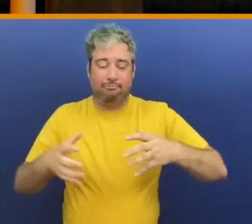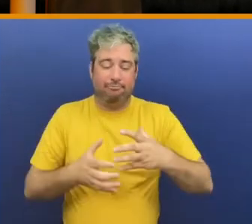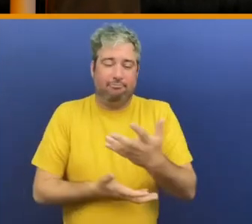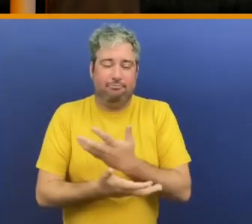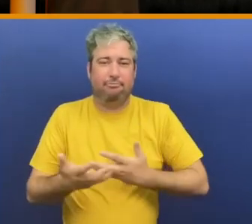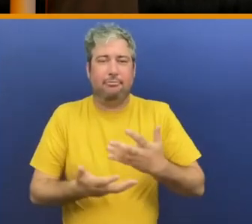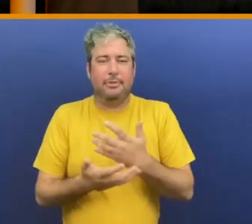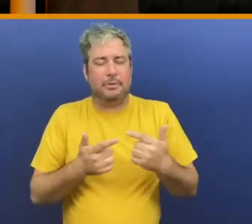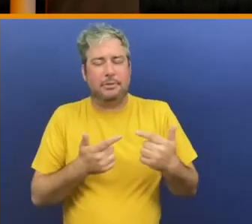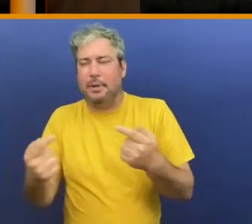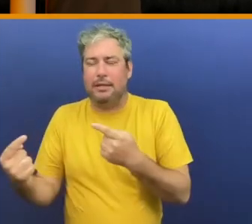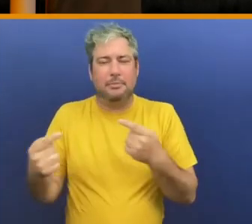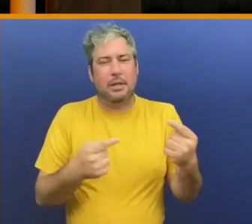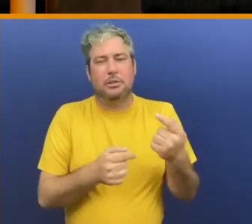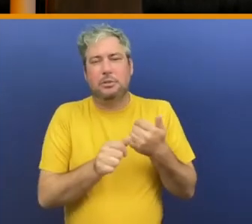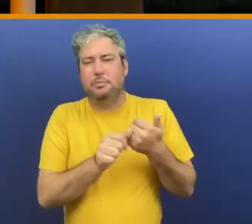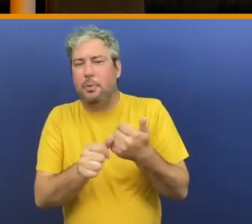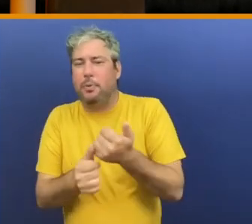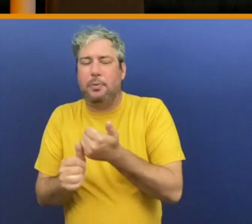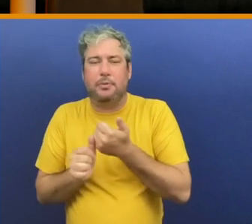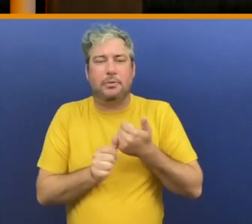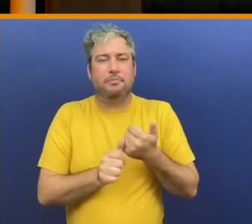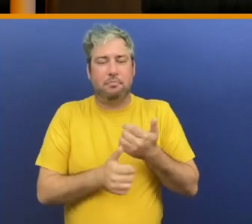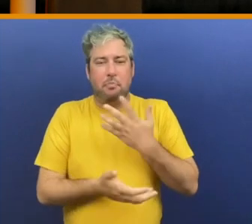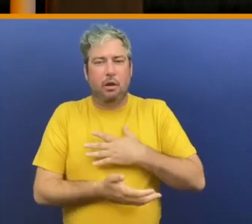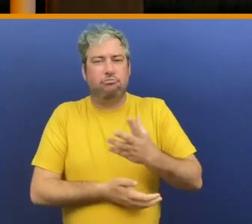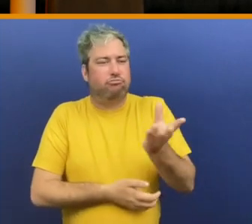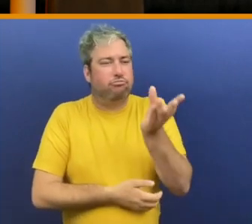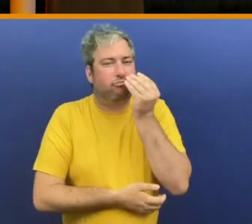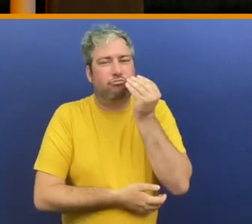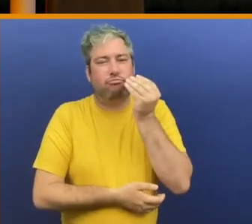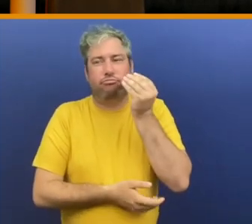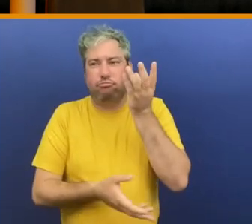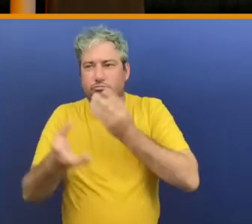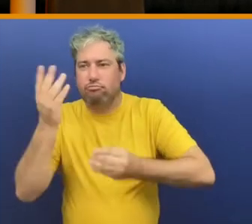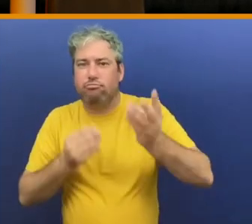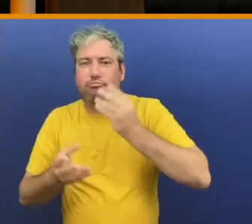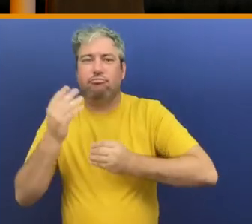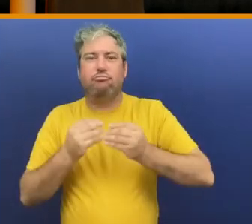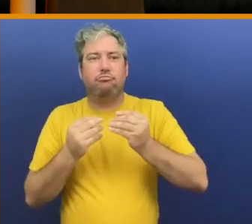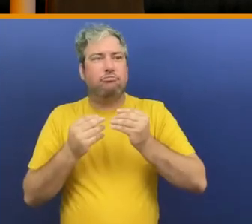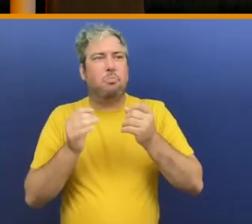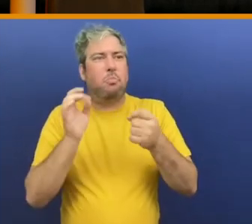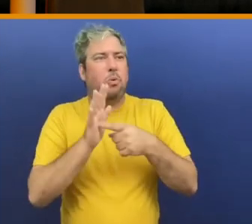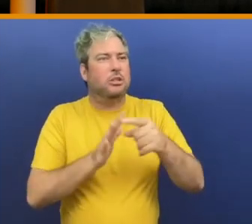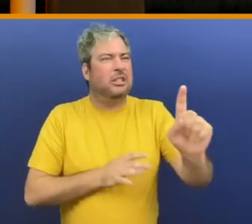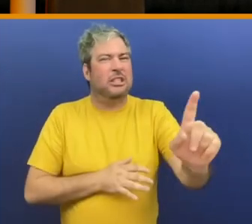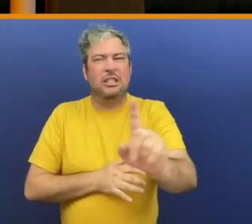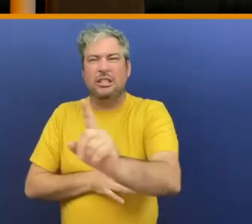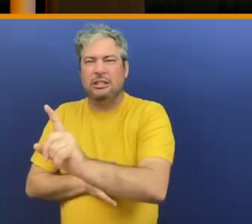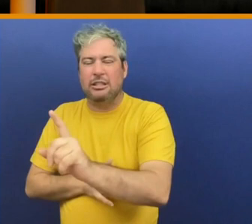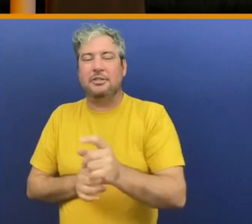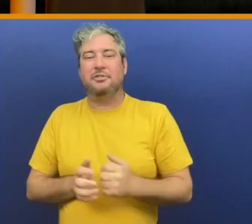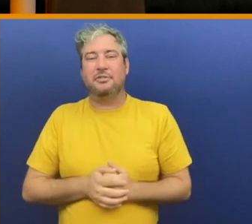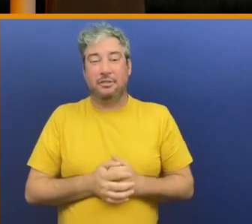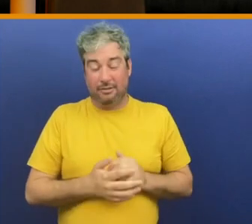and learn, to know what was important to them. As a result, earlier this year, an interim forum